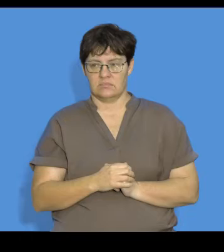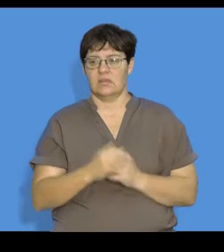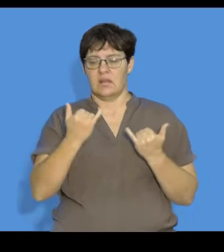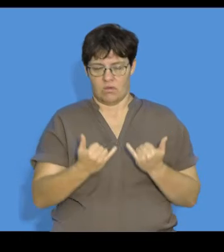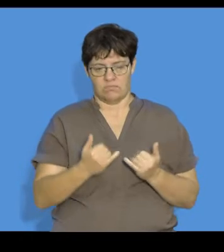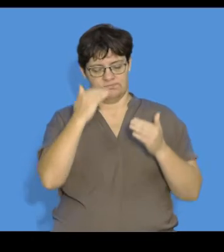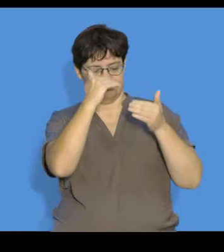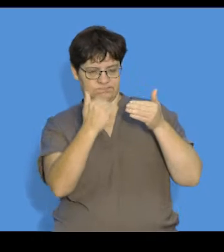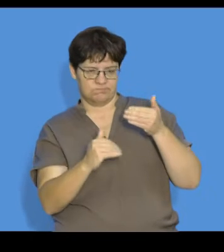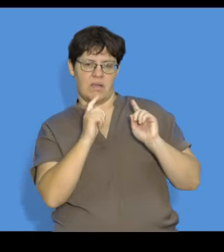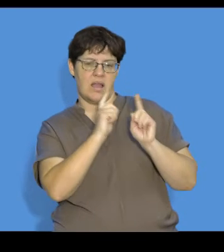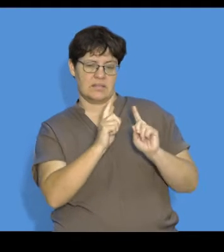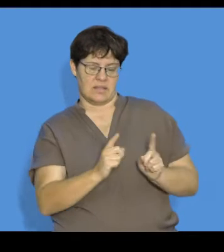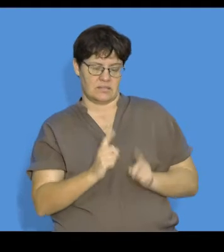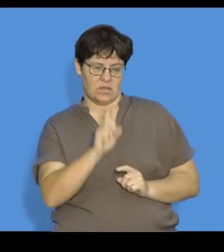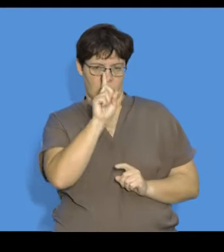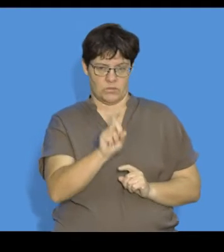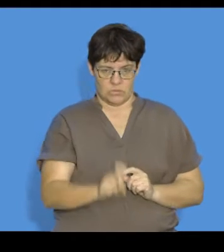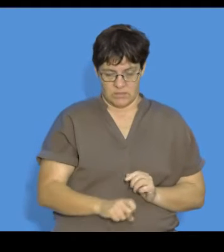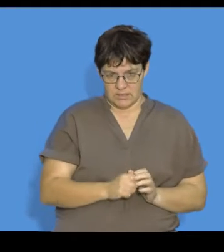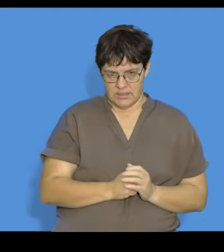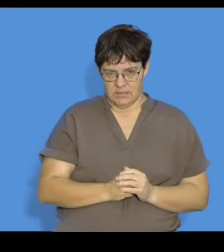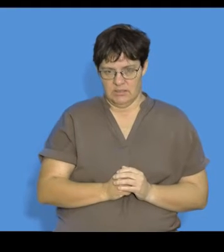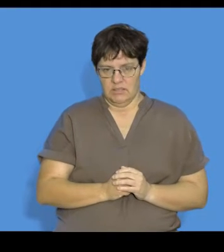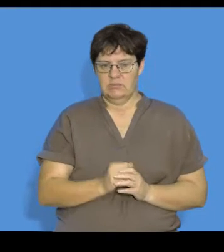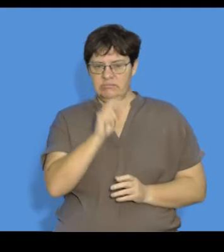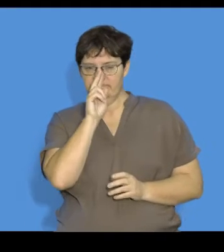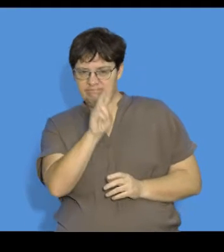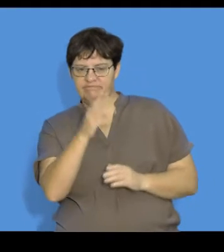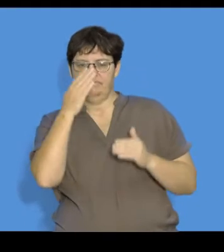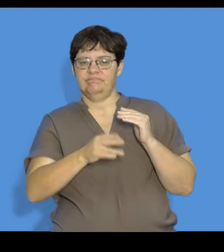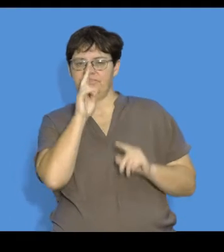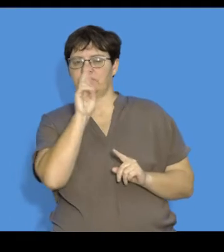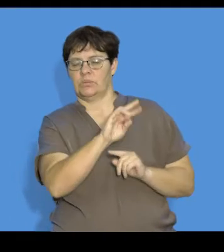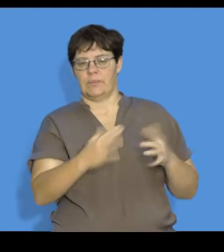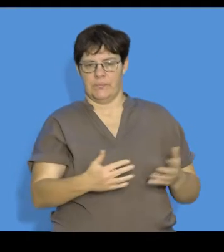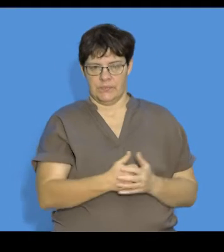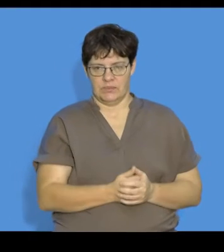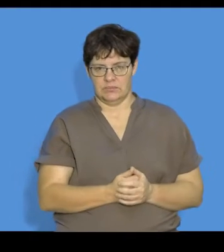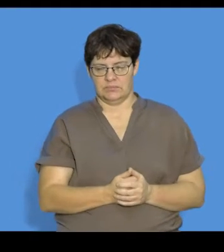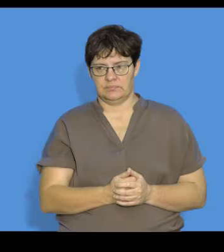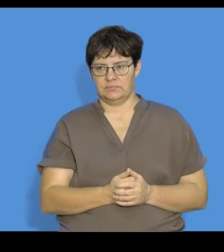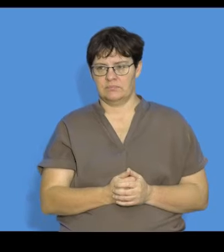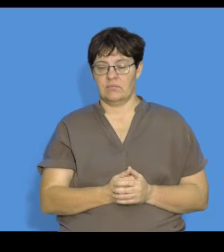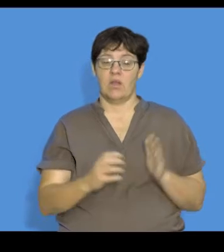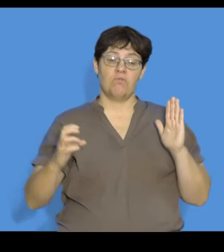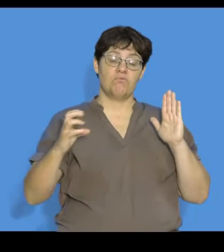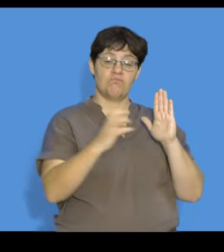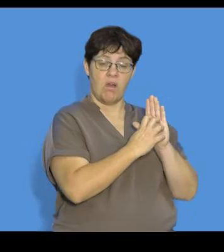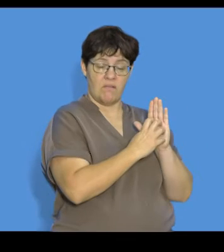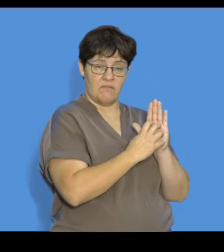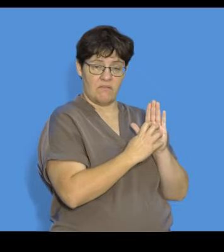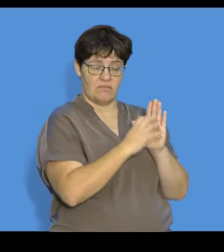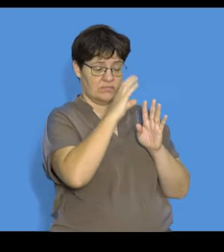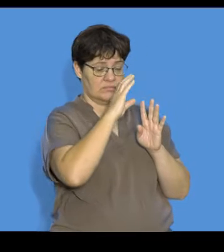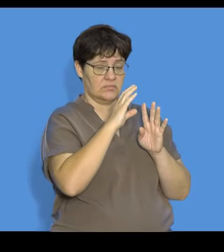then we'll go down with the questions to see what it will end up as at the end. To draw the graph,